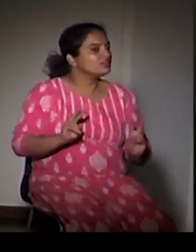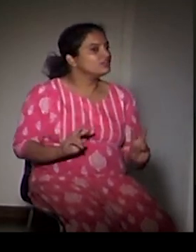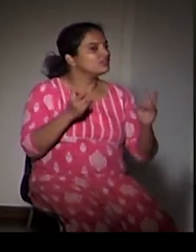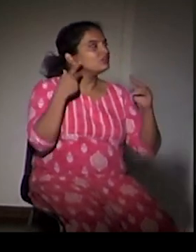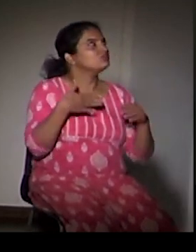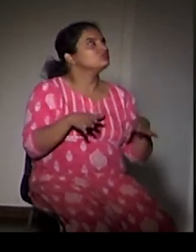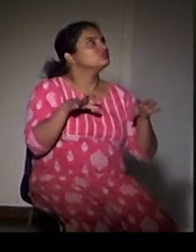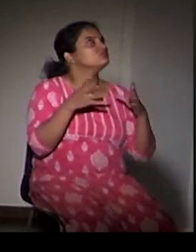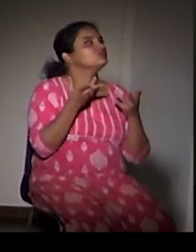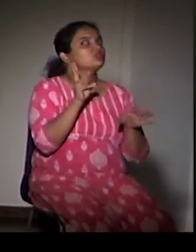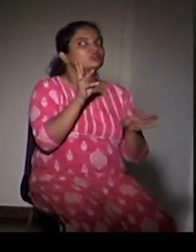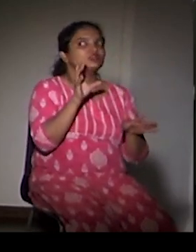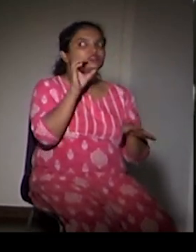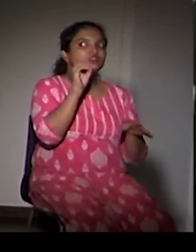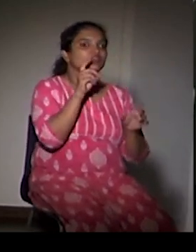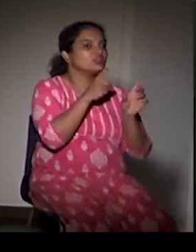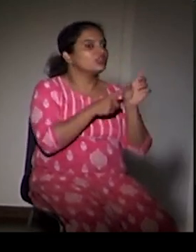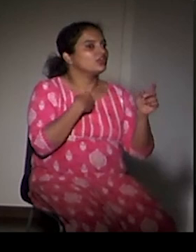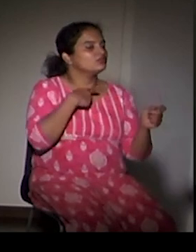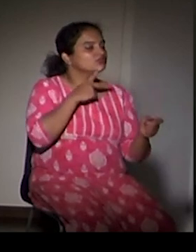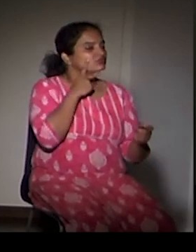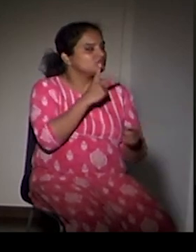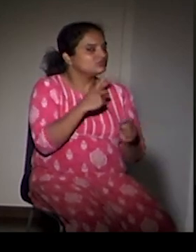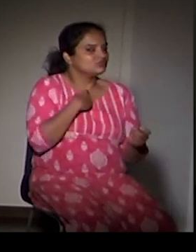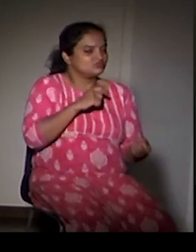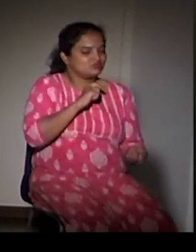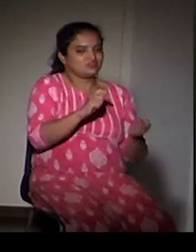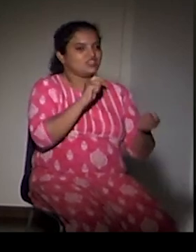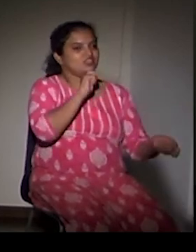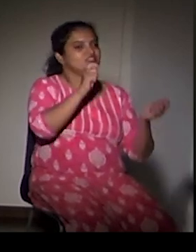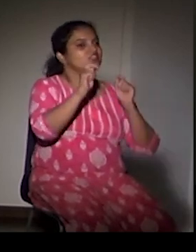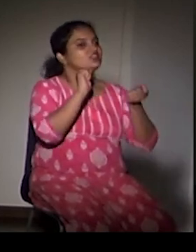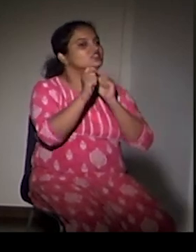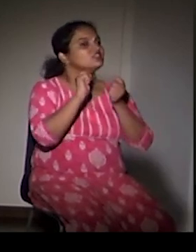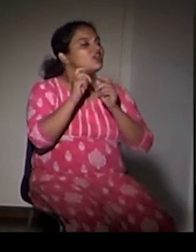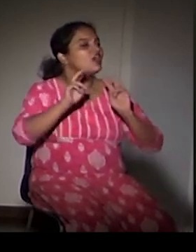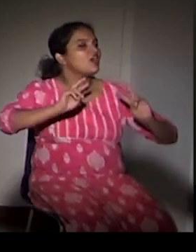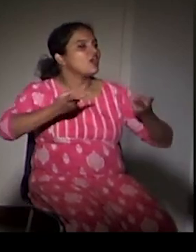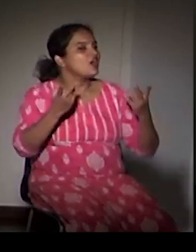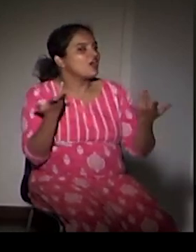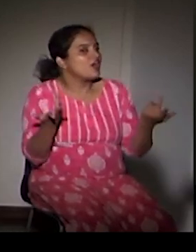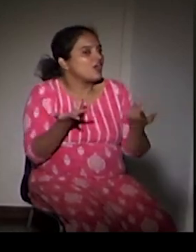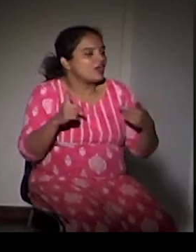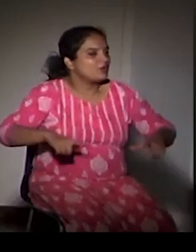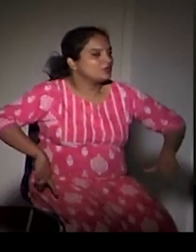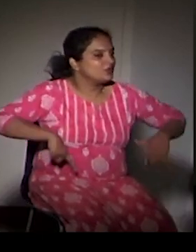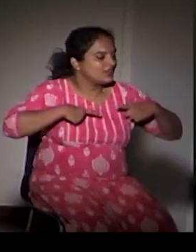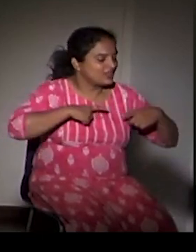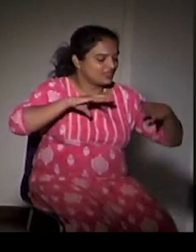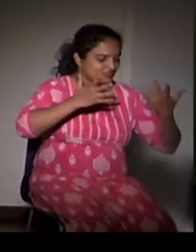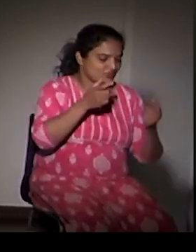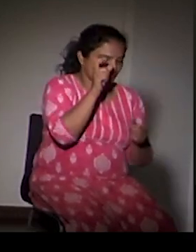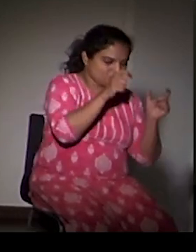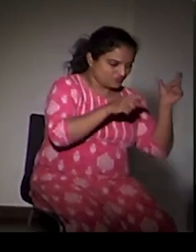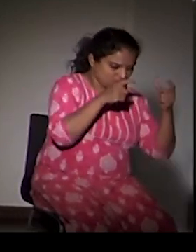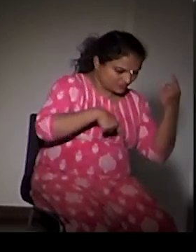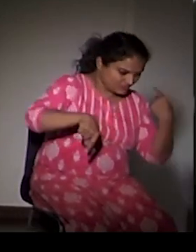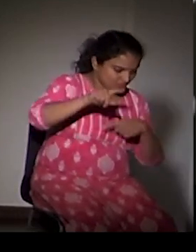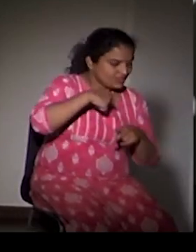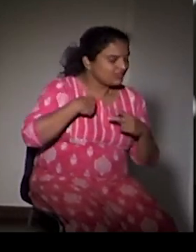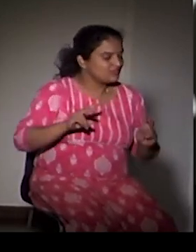for about 30 years, but I can see all the changes that have happened. And there's an awful lot going on here,